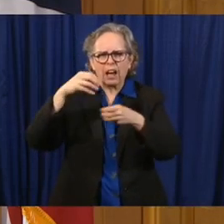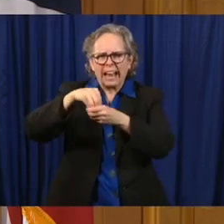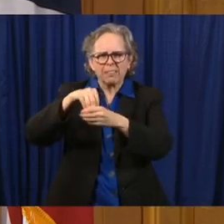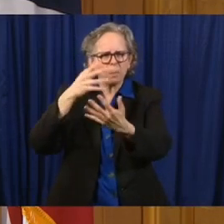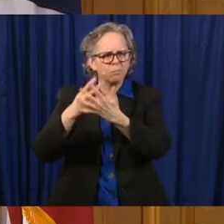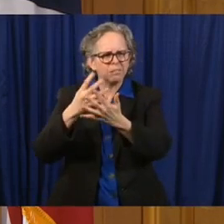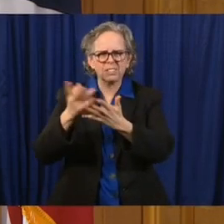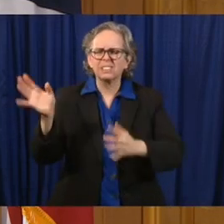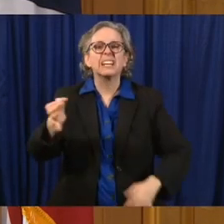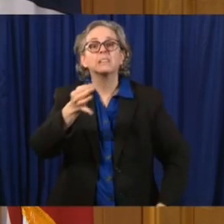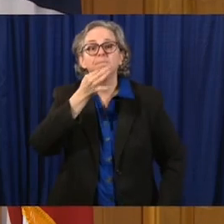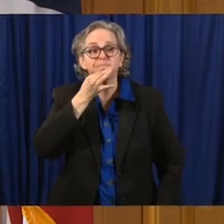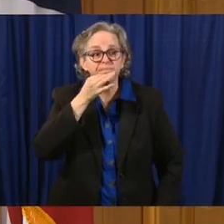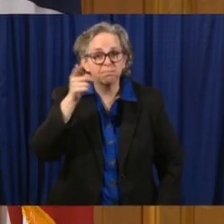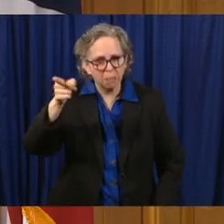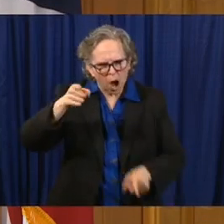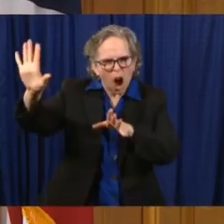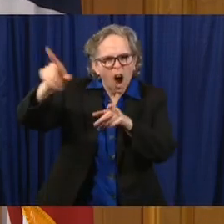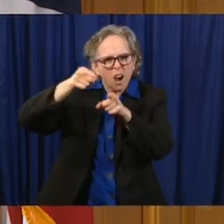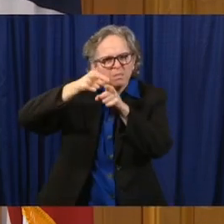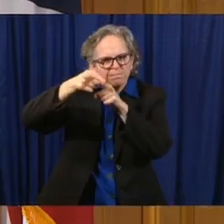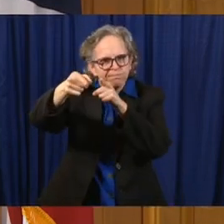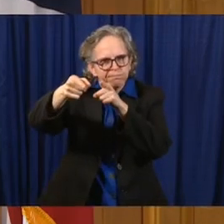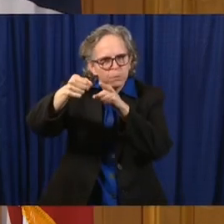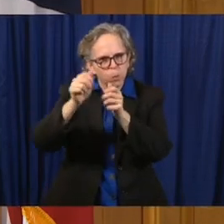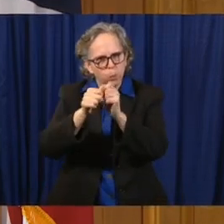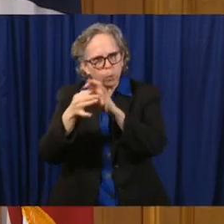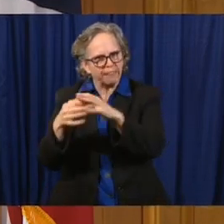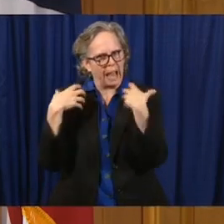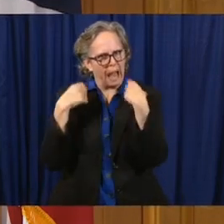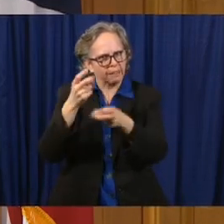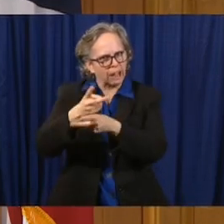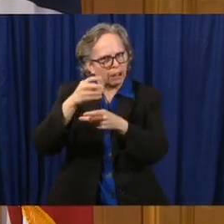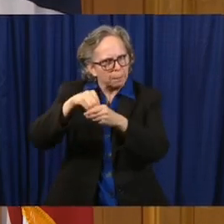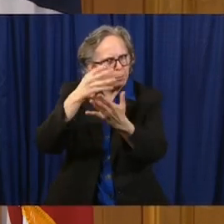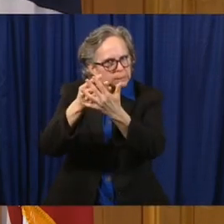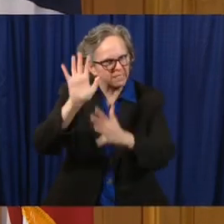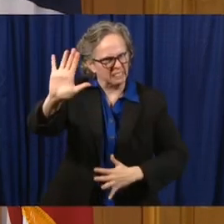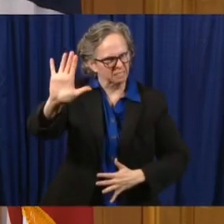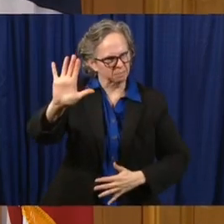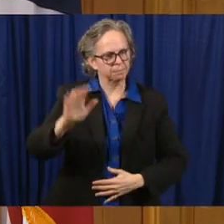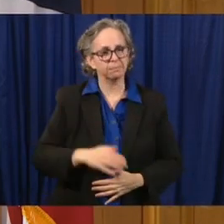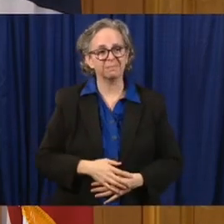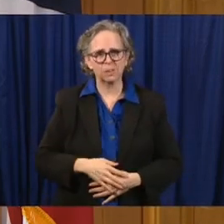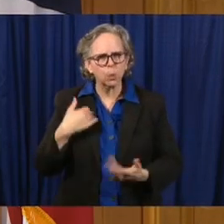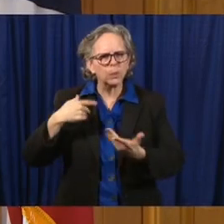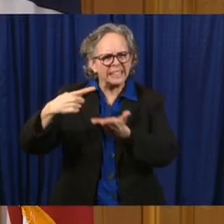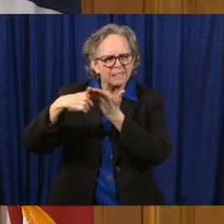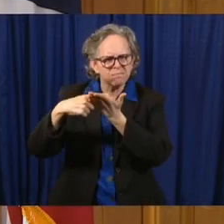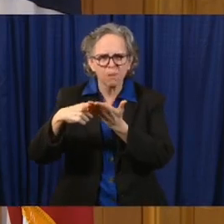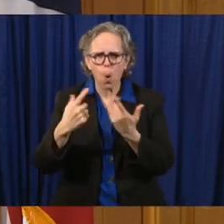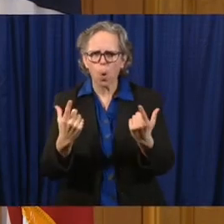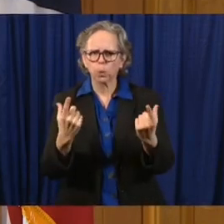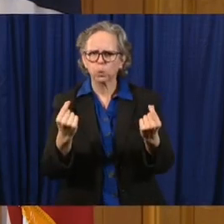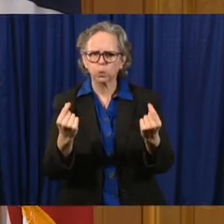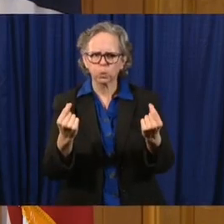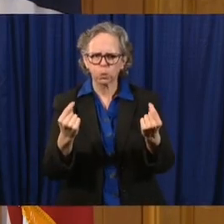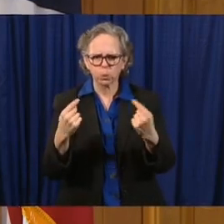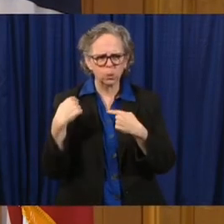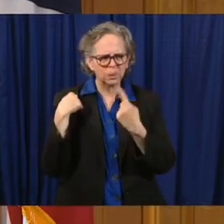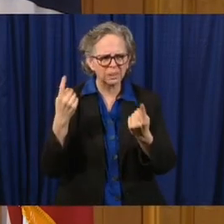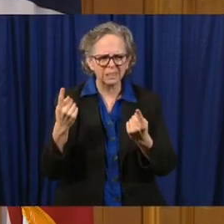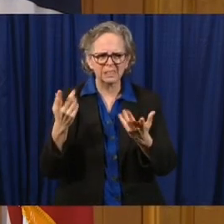has specialized. And I've gone through on several different occasions the different things that we are doing and have done, and that she has done